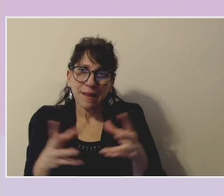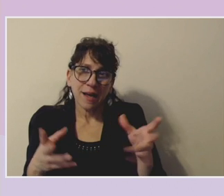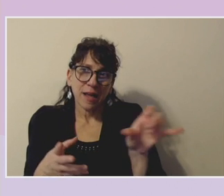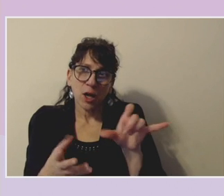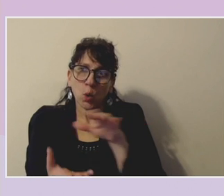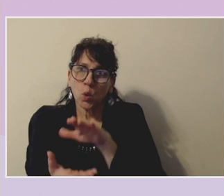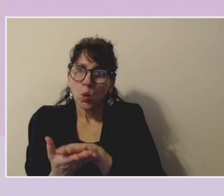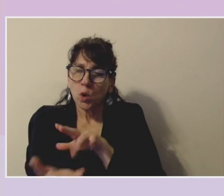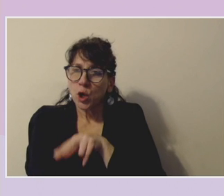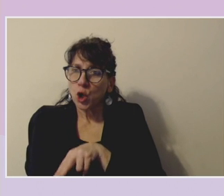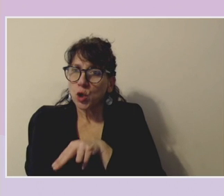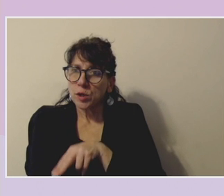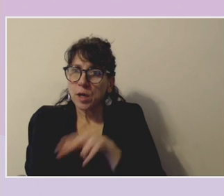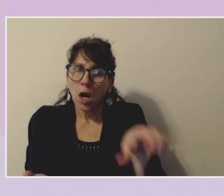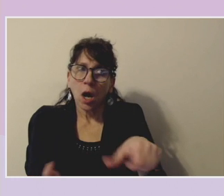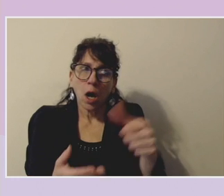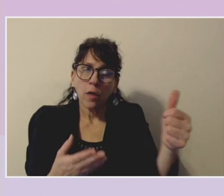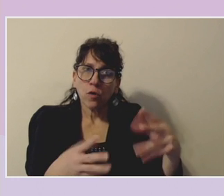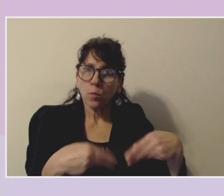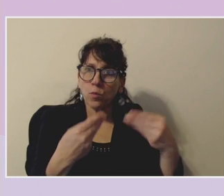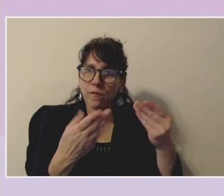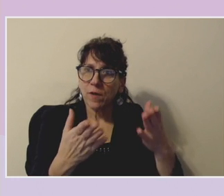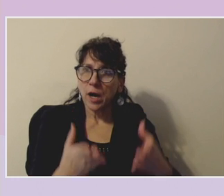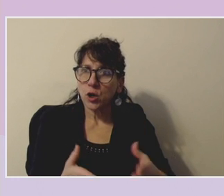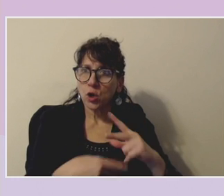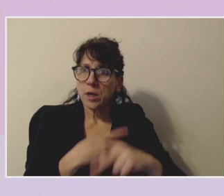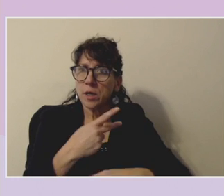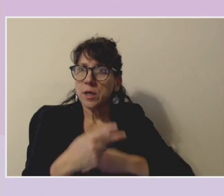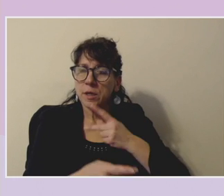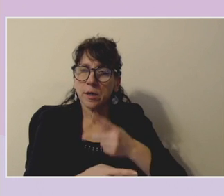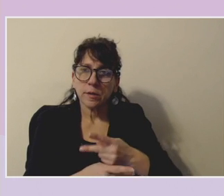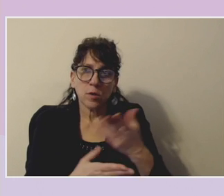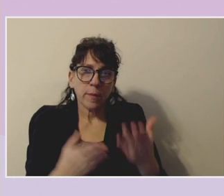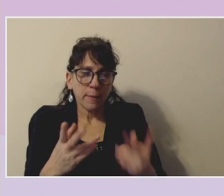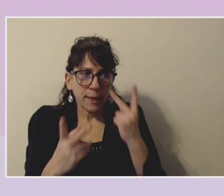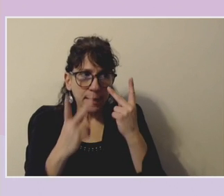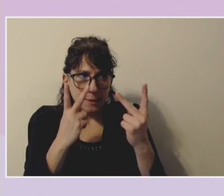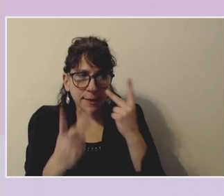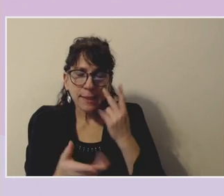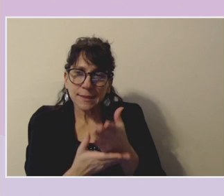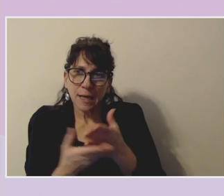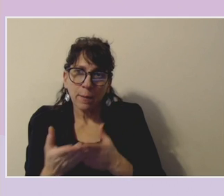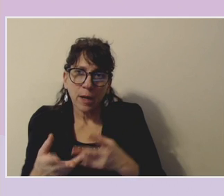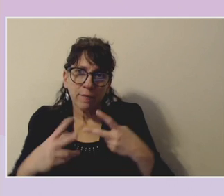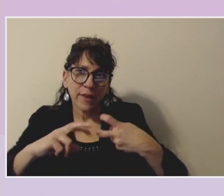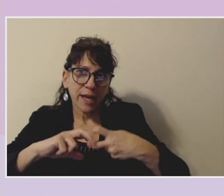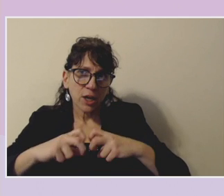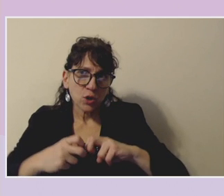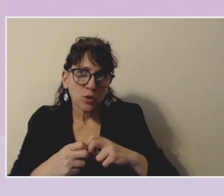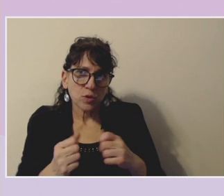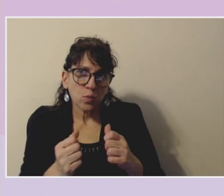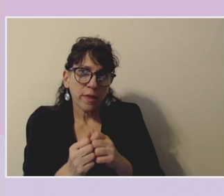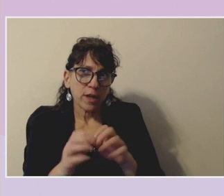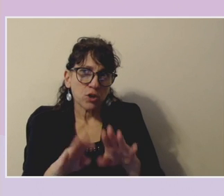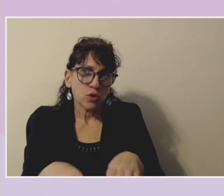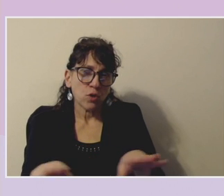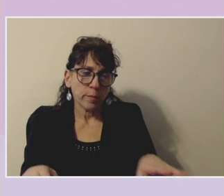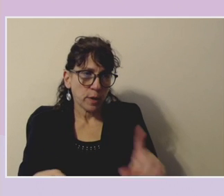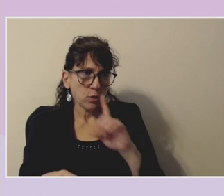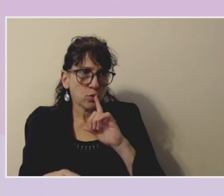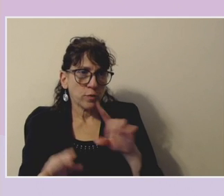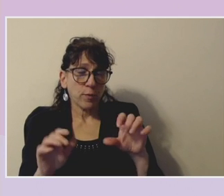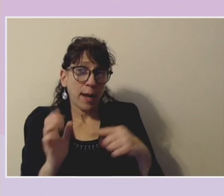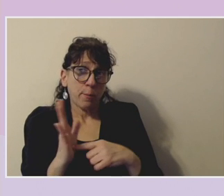those other provider types that are maybe seeing some of those issues or symptoms in the children, and making sure that they're able to bill as